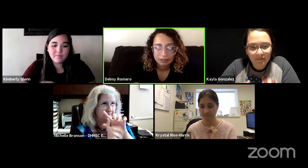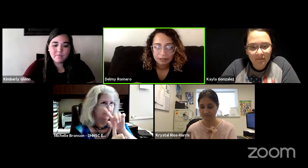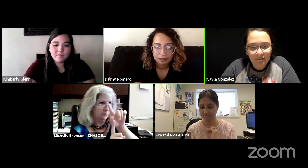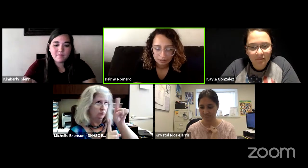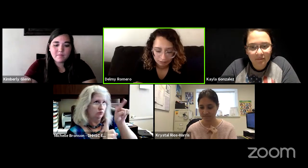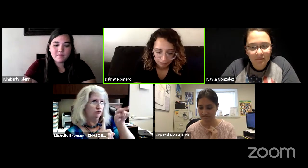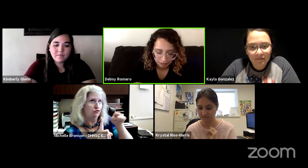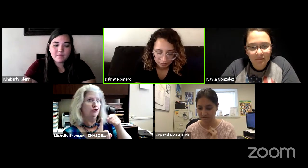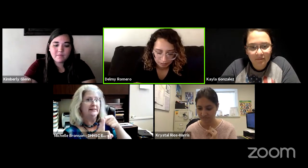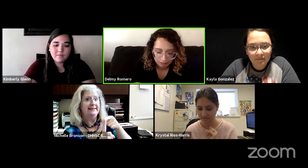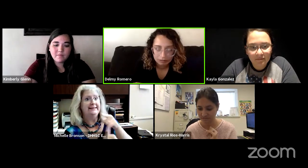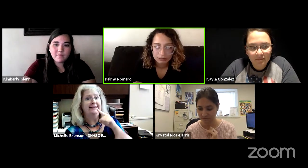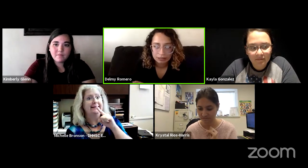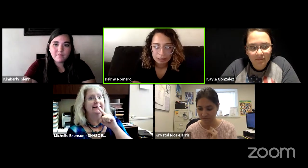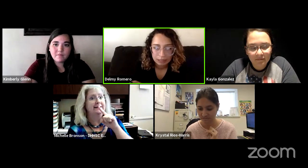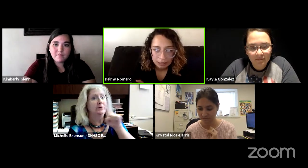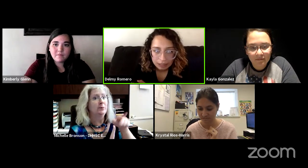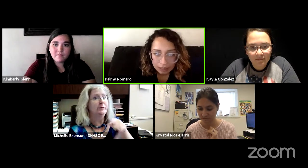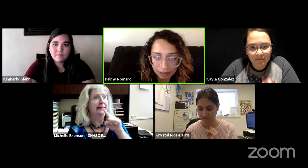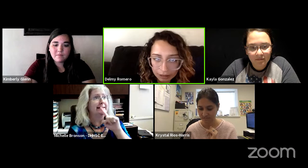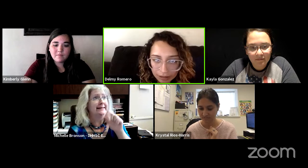Okay.